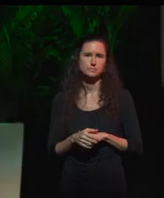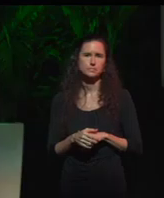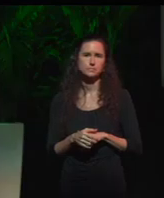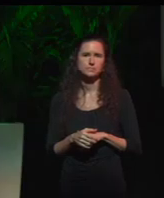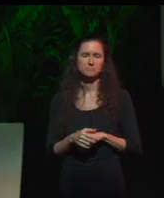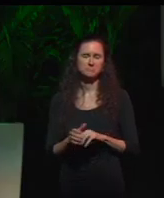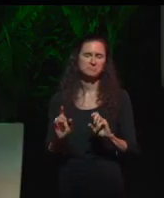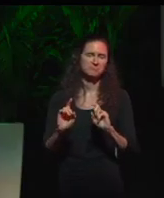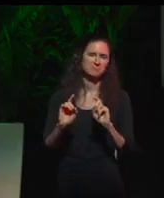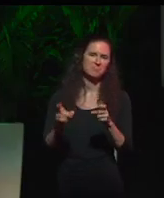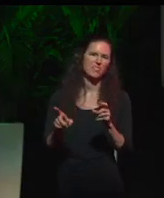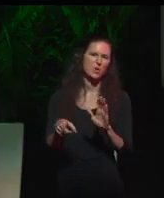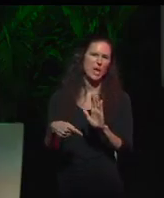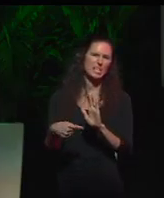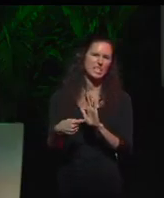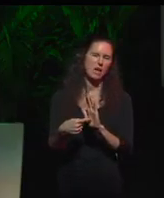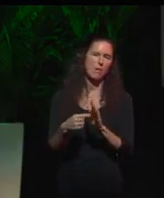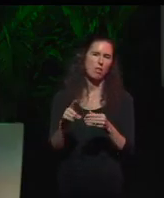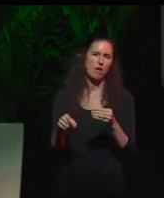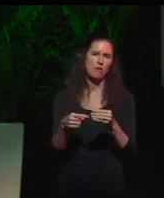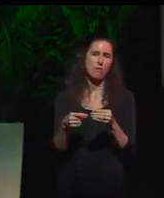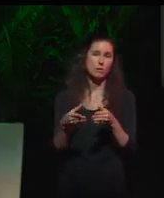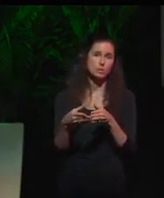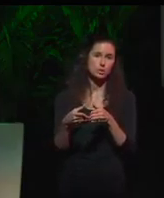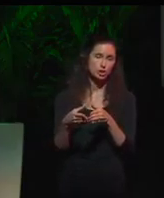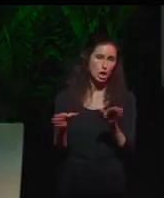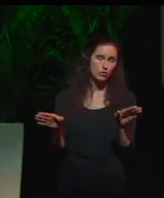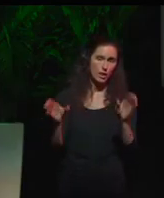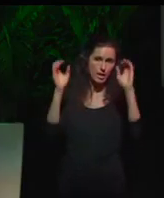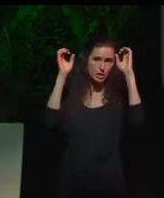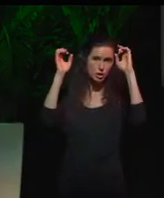Let me give you an example about general education.